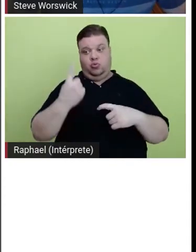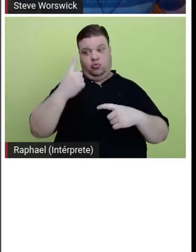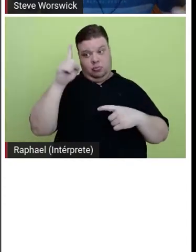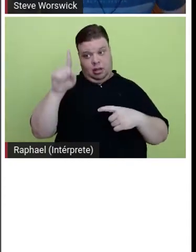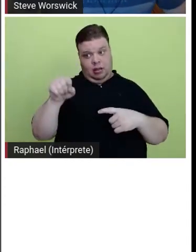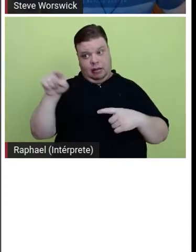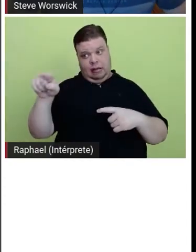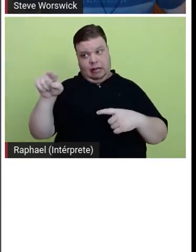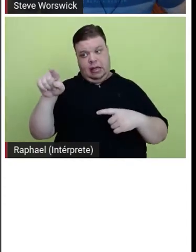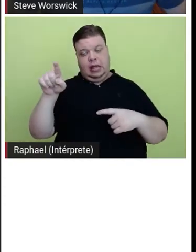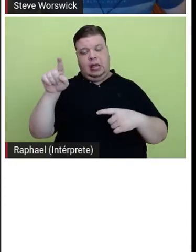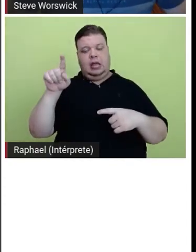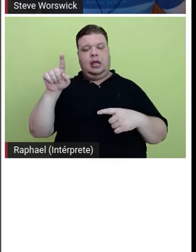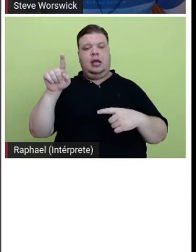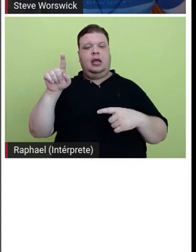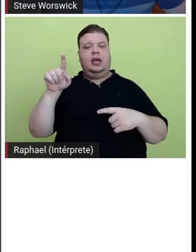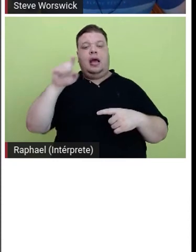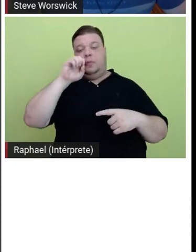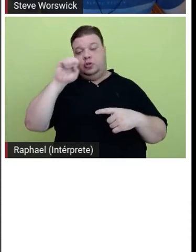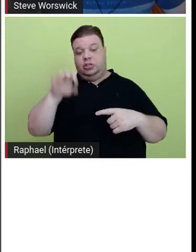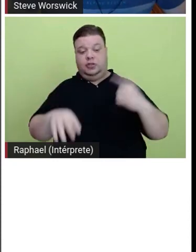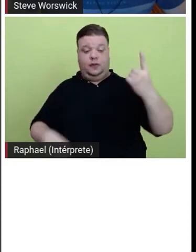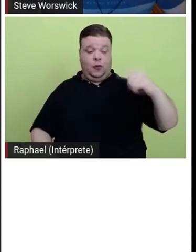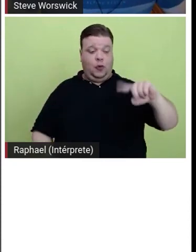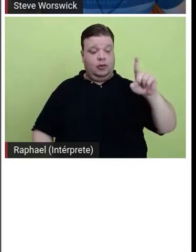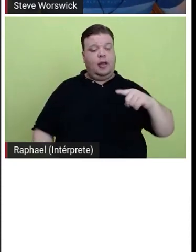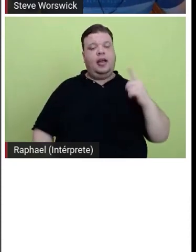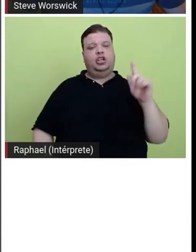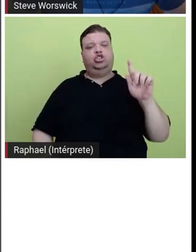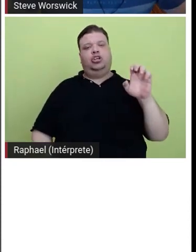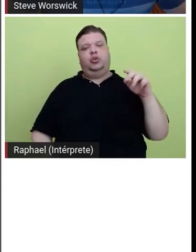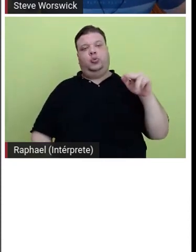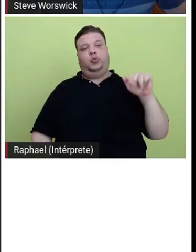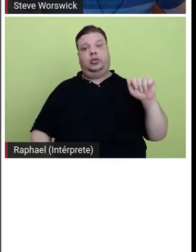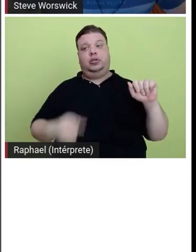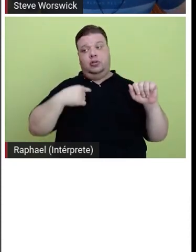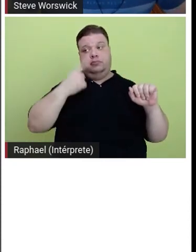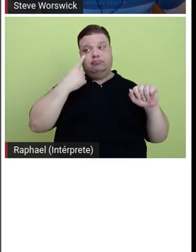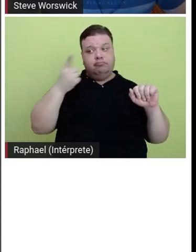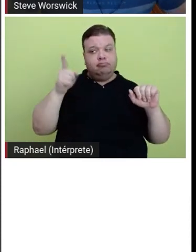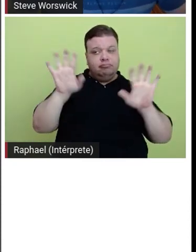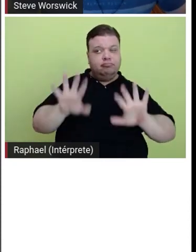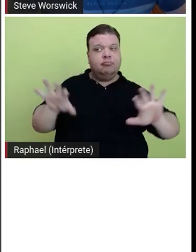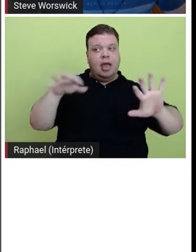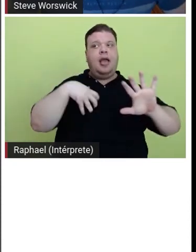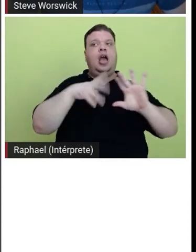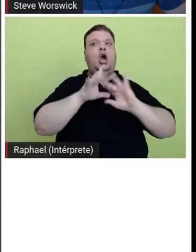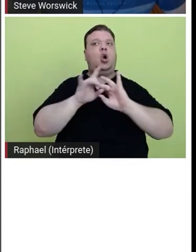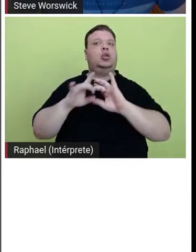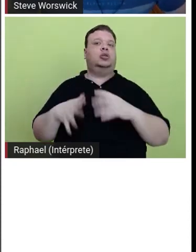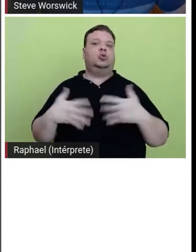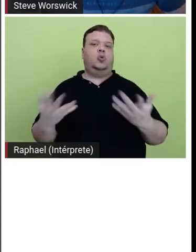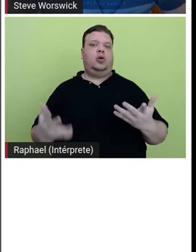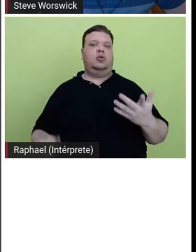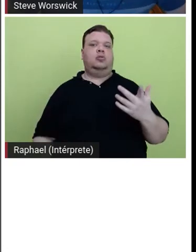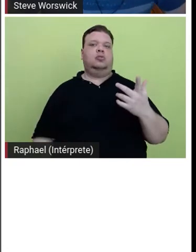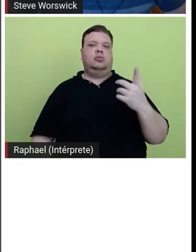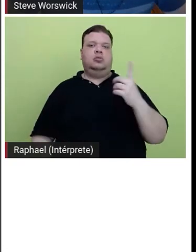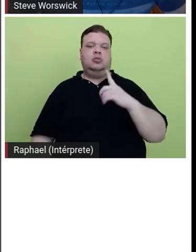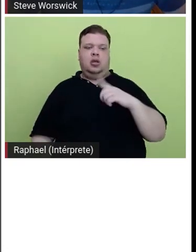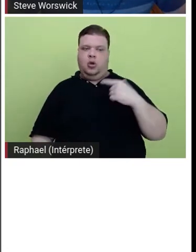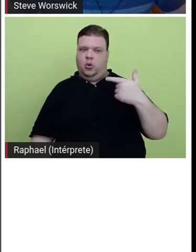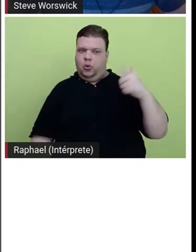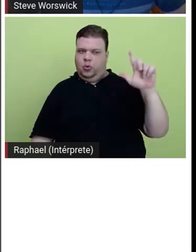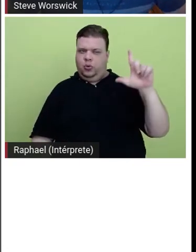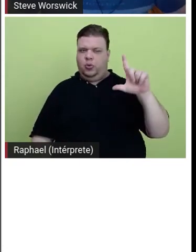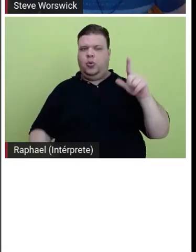so, some of the people who were really abusive at the start have started to come round. And they're, some of